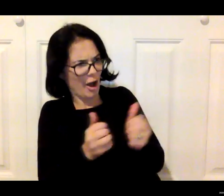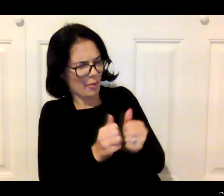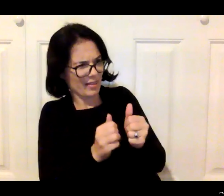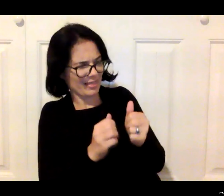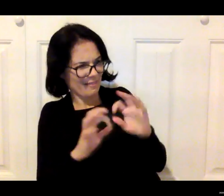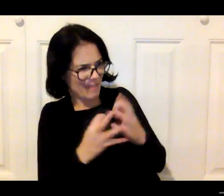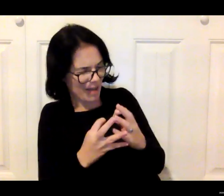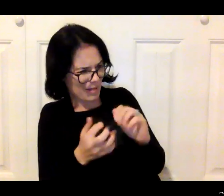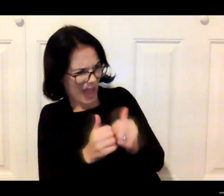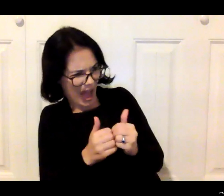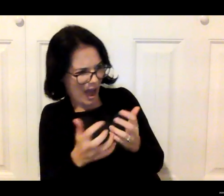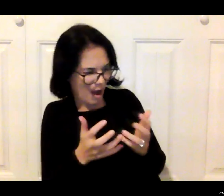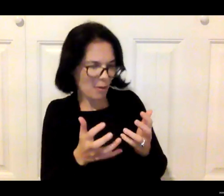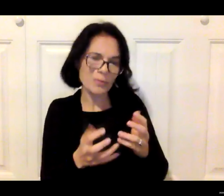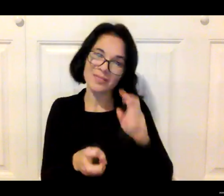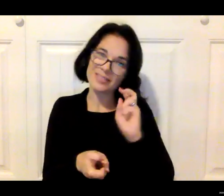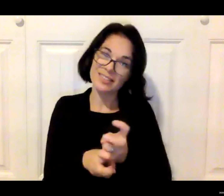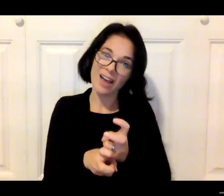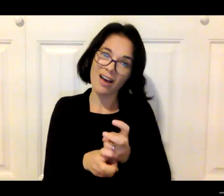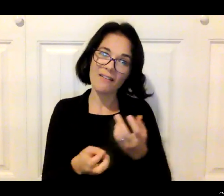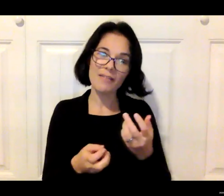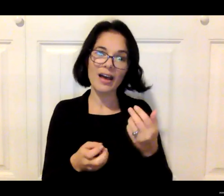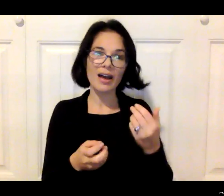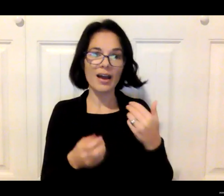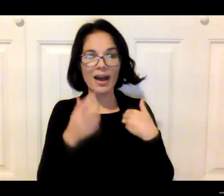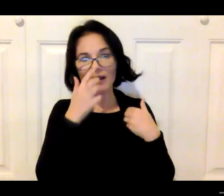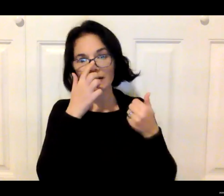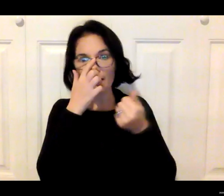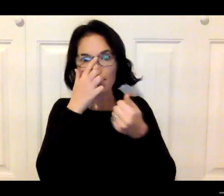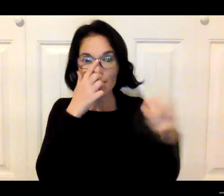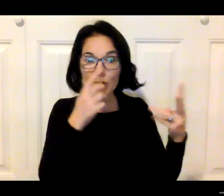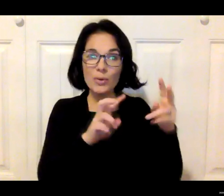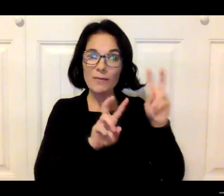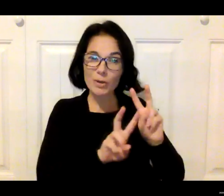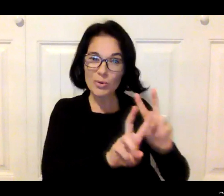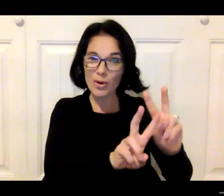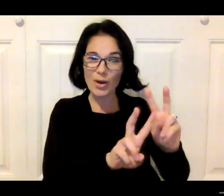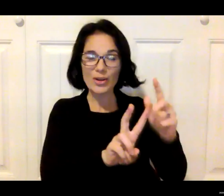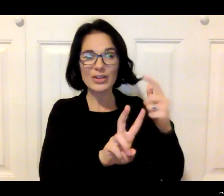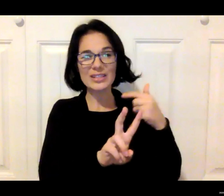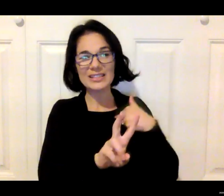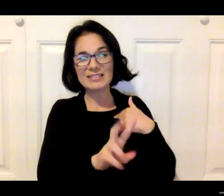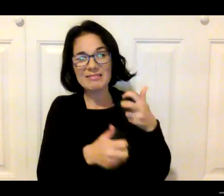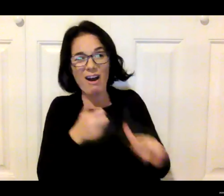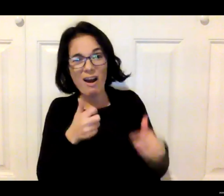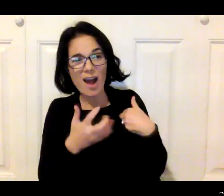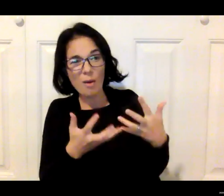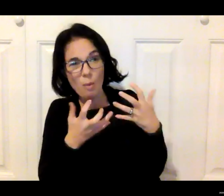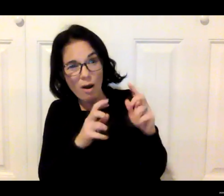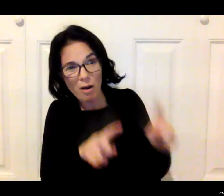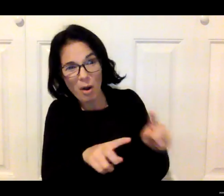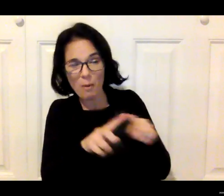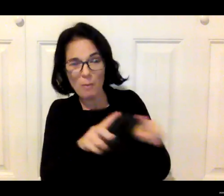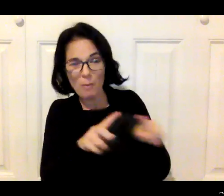I knew I purposely didn't go because I knew there was not going to be any social distancing. And you can imagine cultural